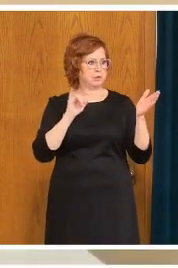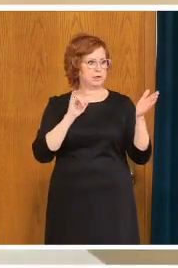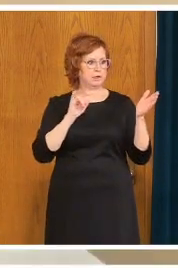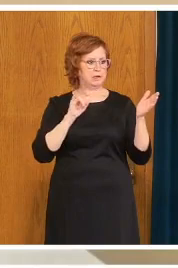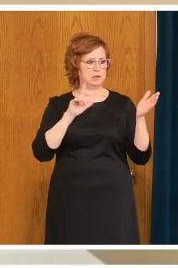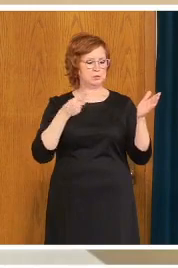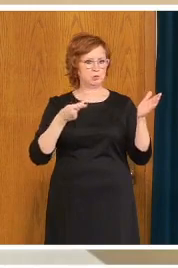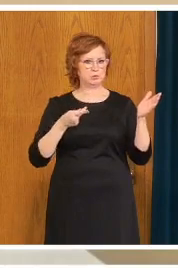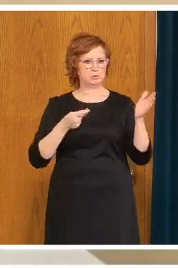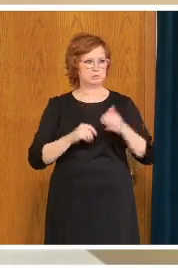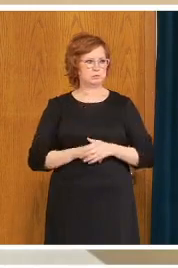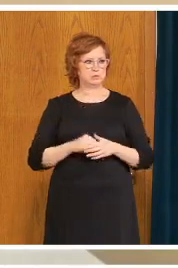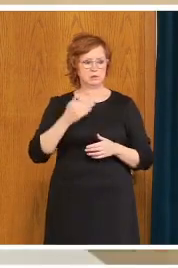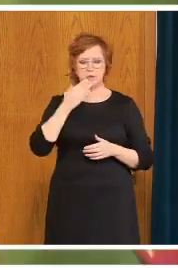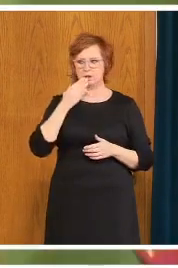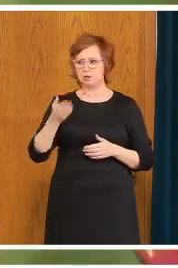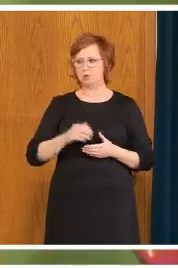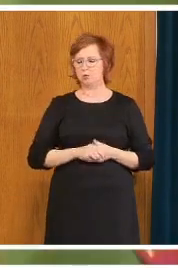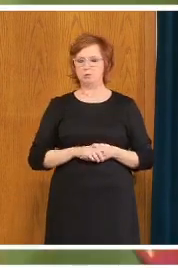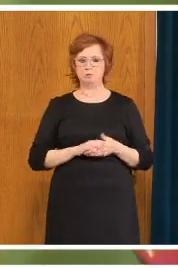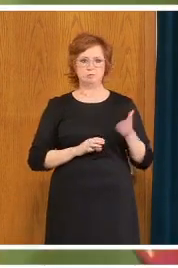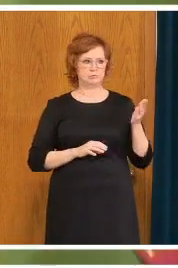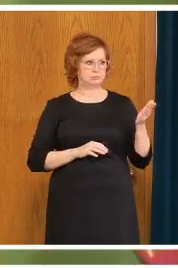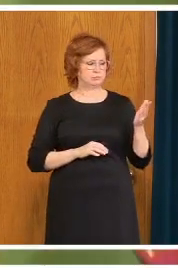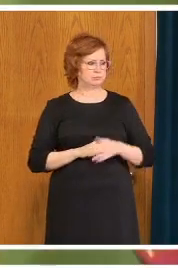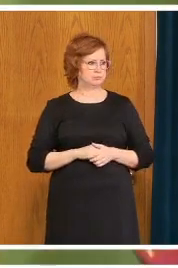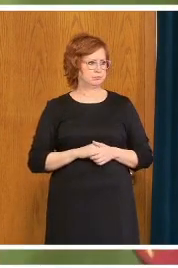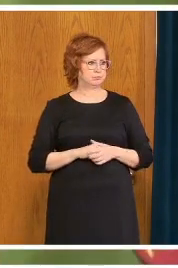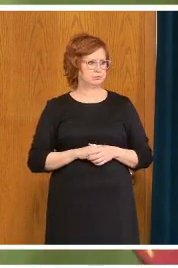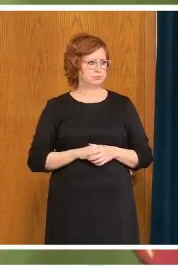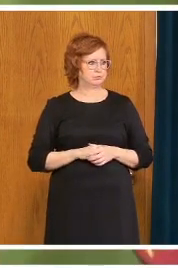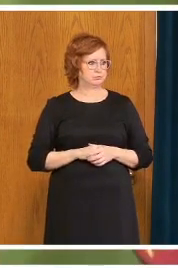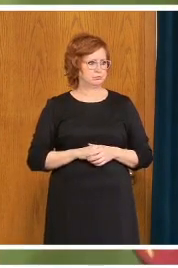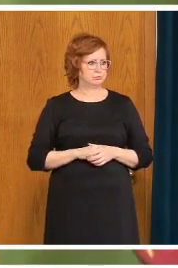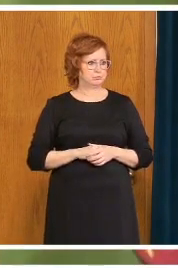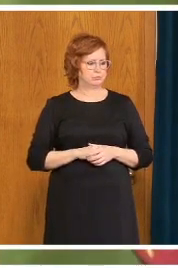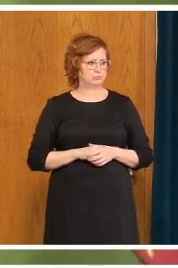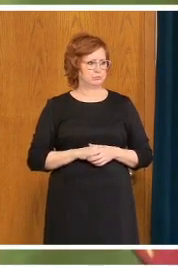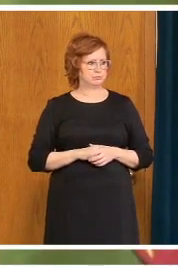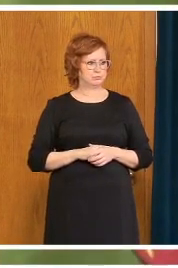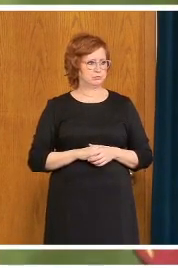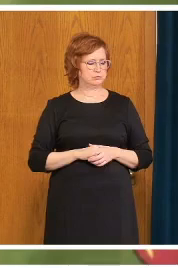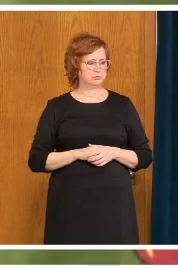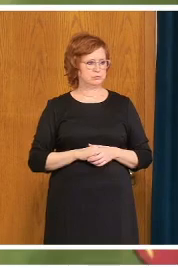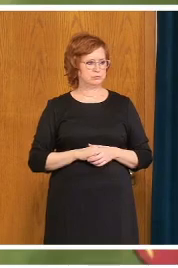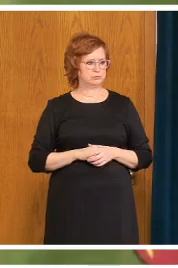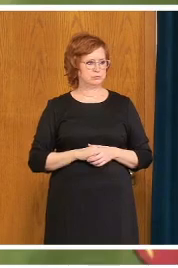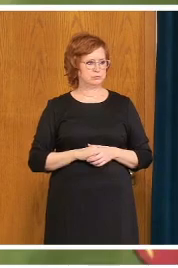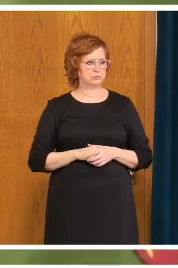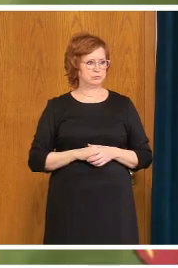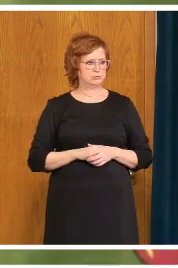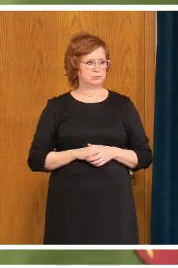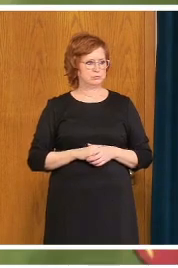Post. Thanks. I guess I don't understand, or perhaps you could explain why the emphasis